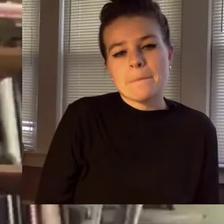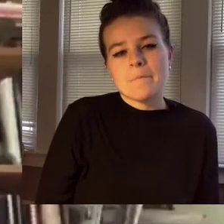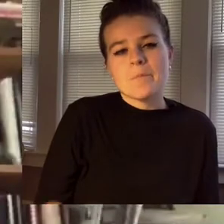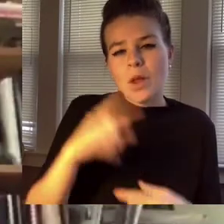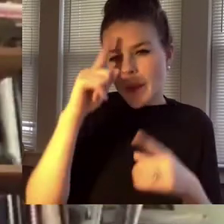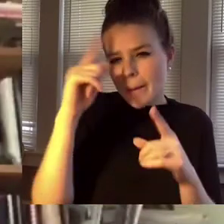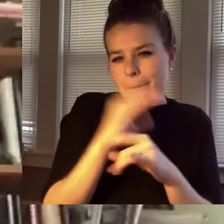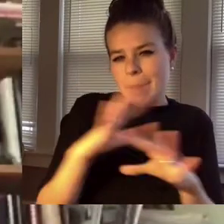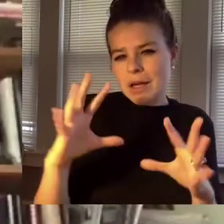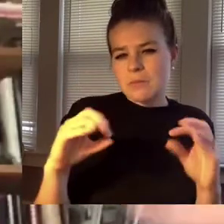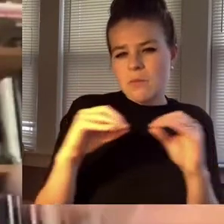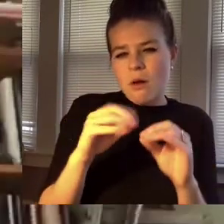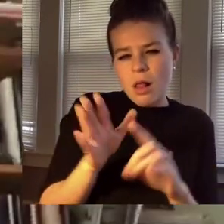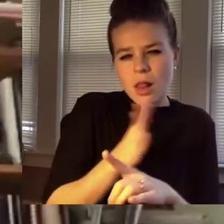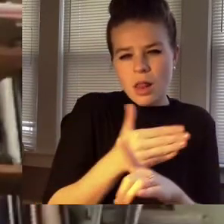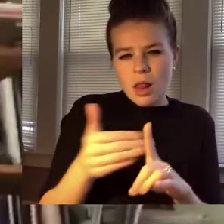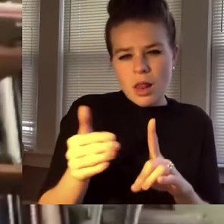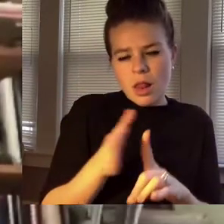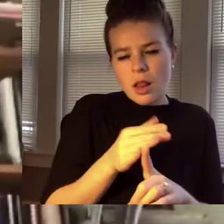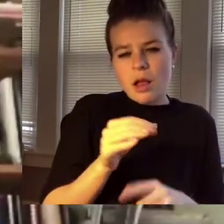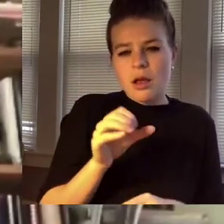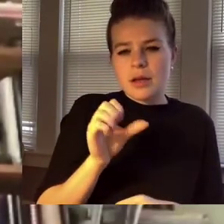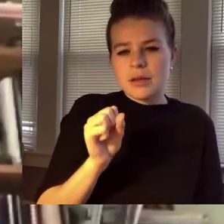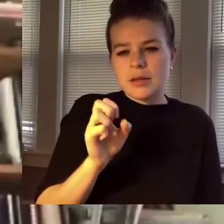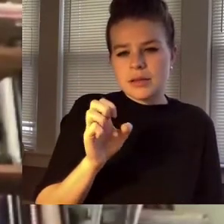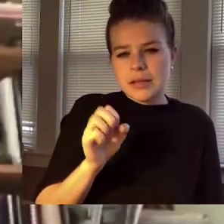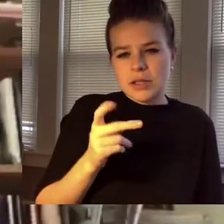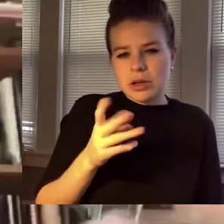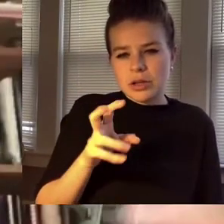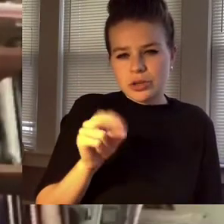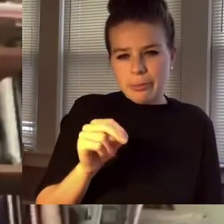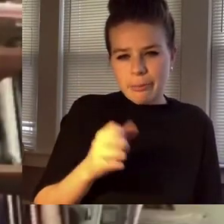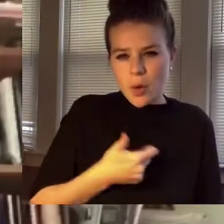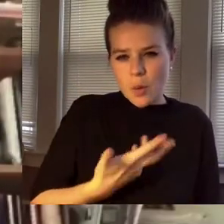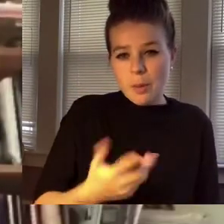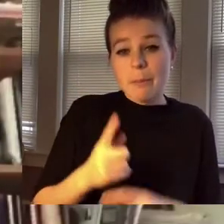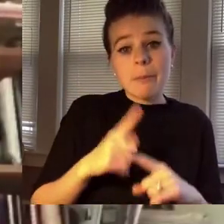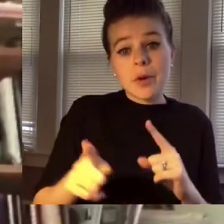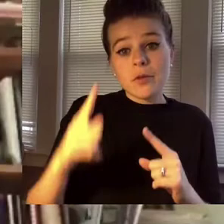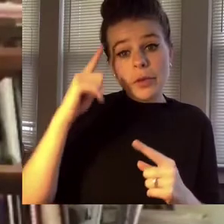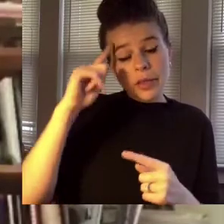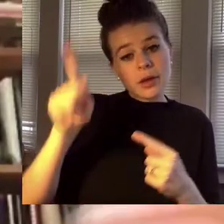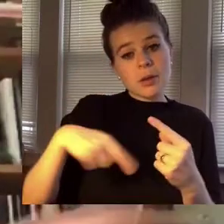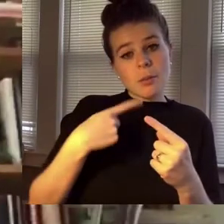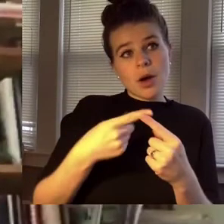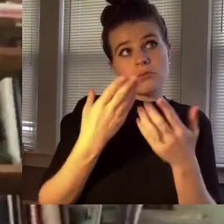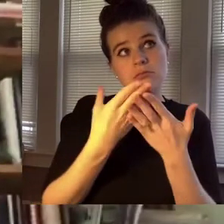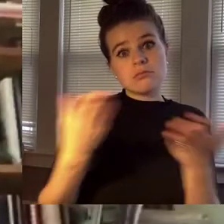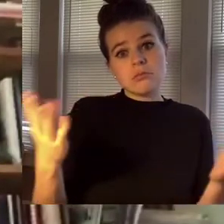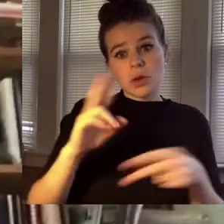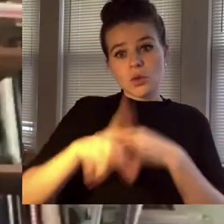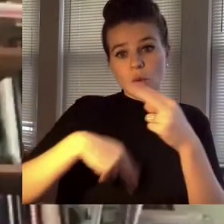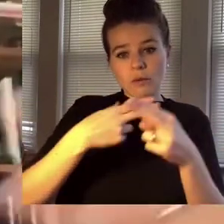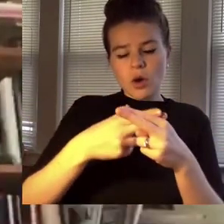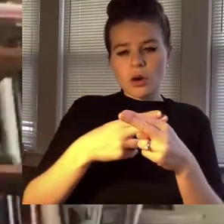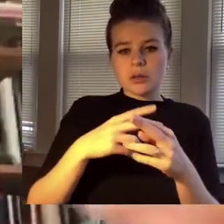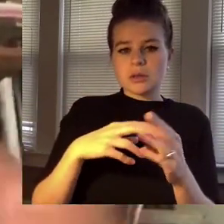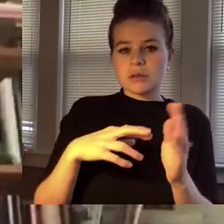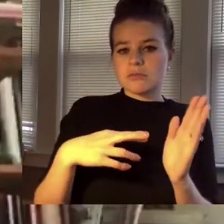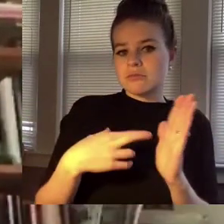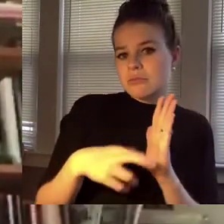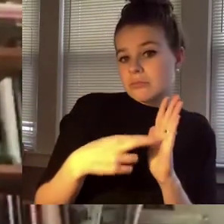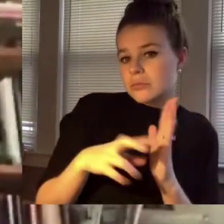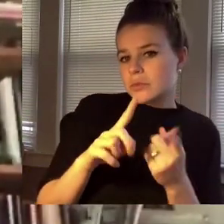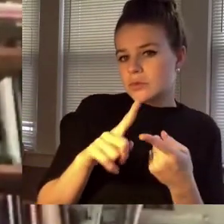seduction poem. But if you think it through, there's a universe that is being alluded to. The whole edifice